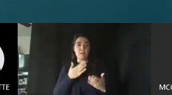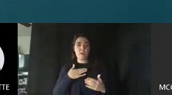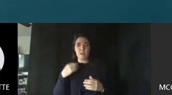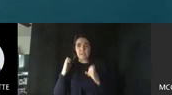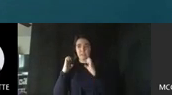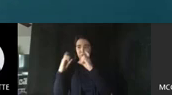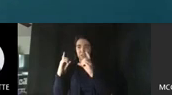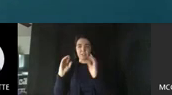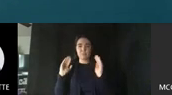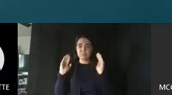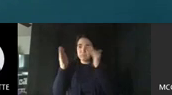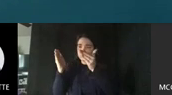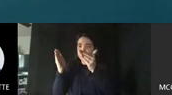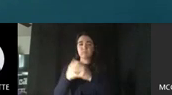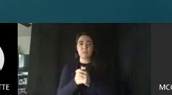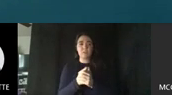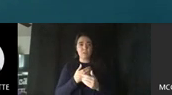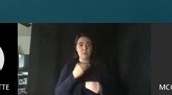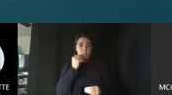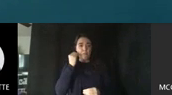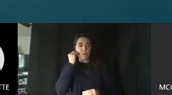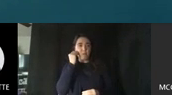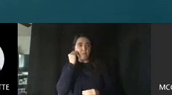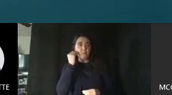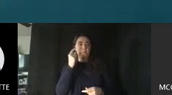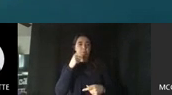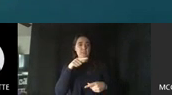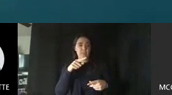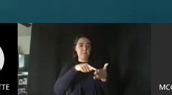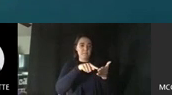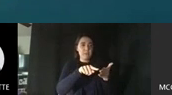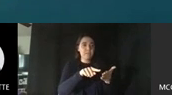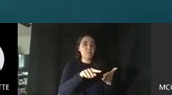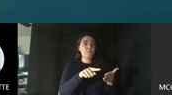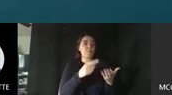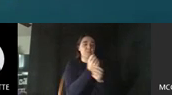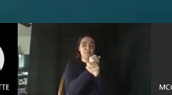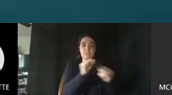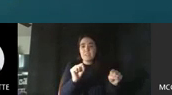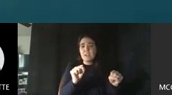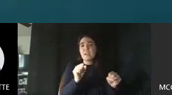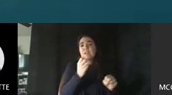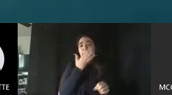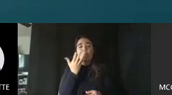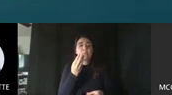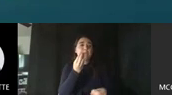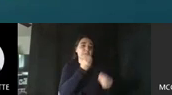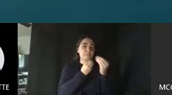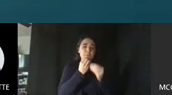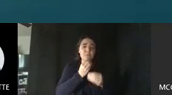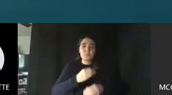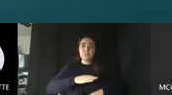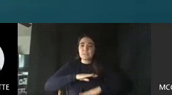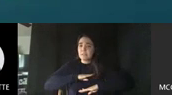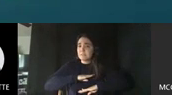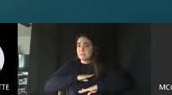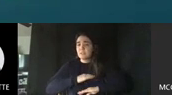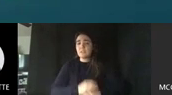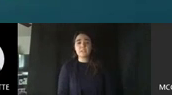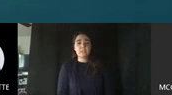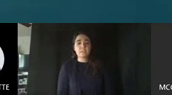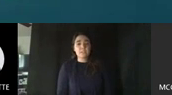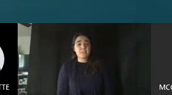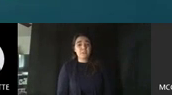they paid for us, a home that they kept us safe in, a home that they kept us warm and fed in. Unfortunately, a lot of